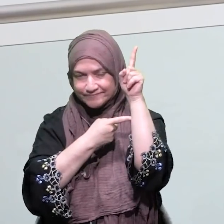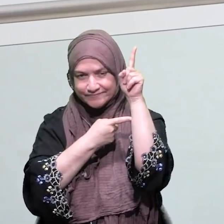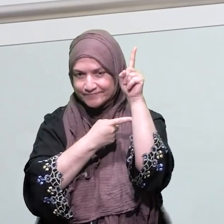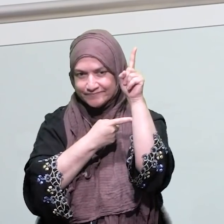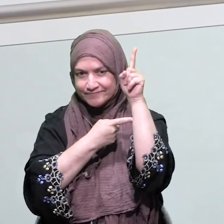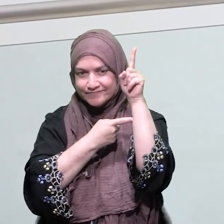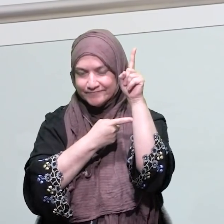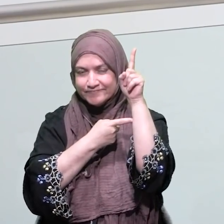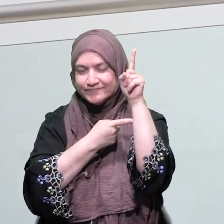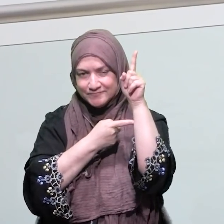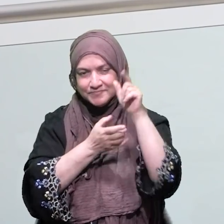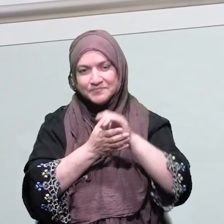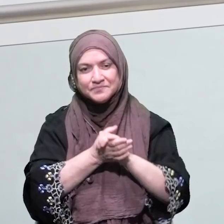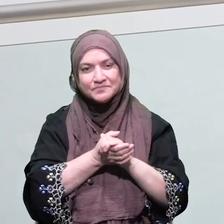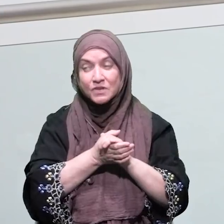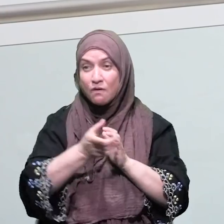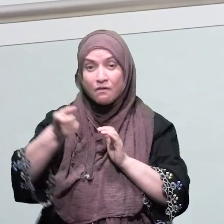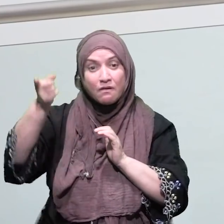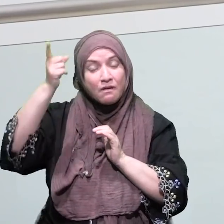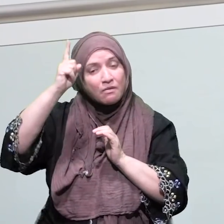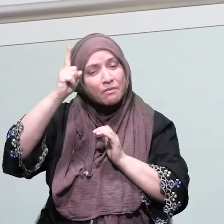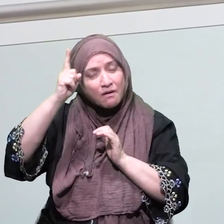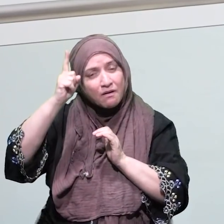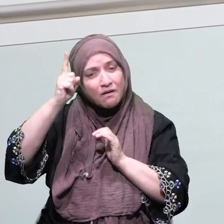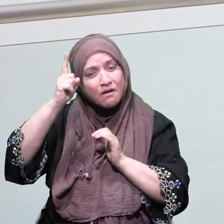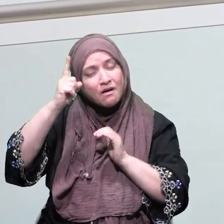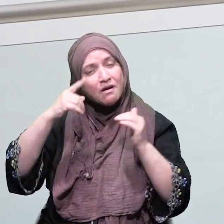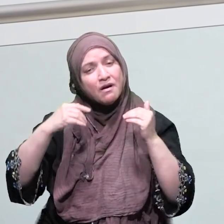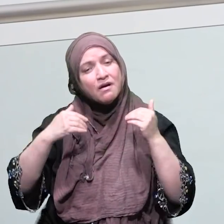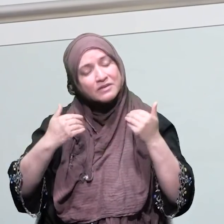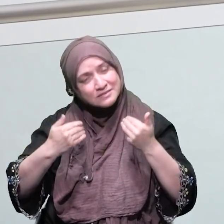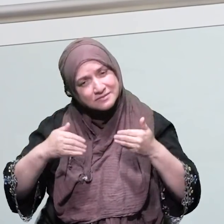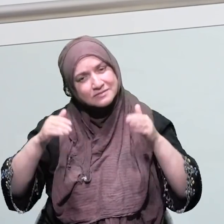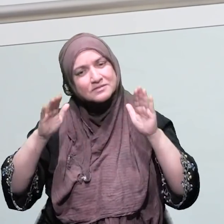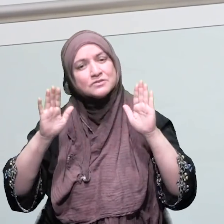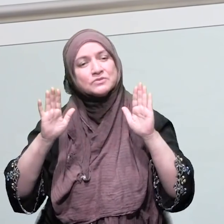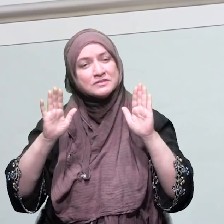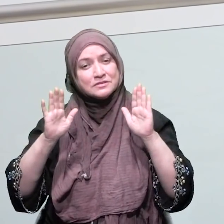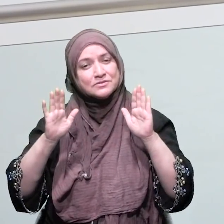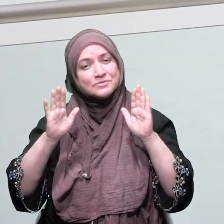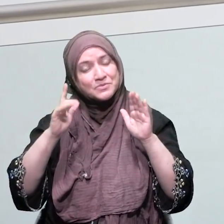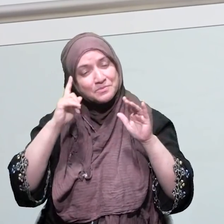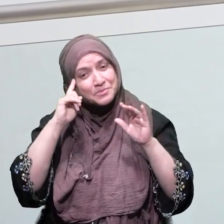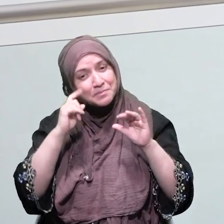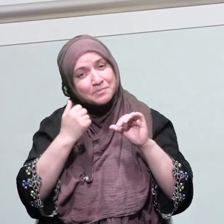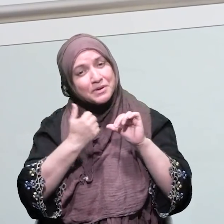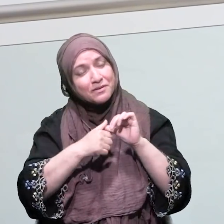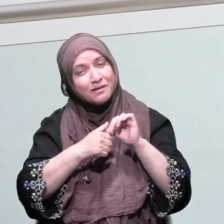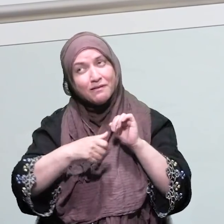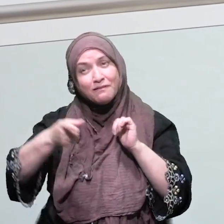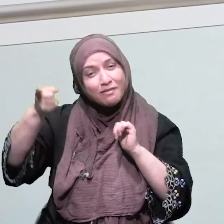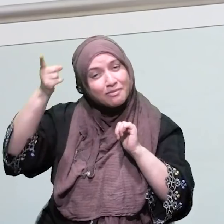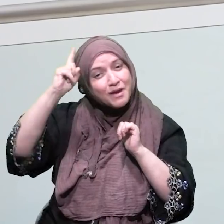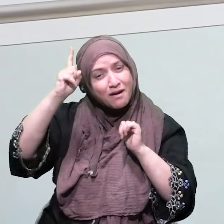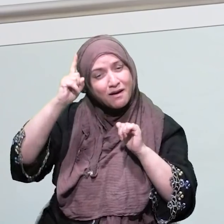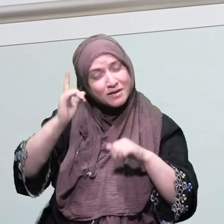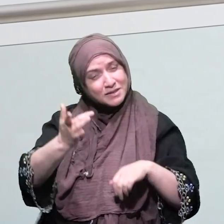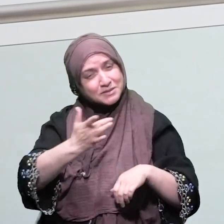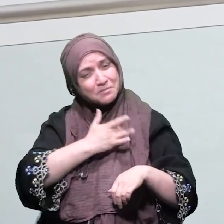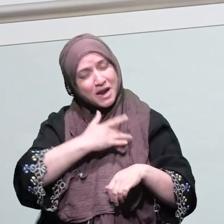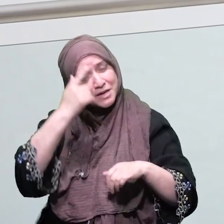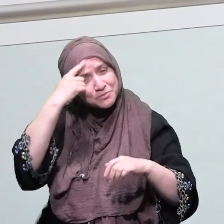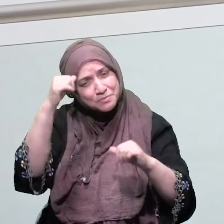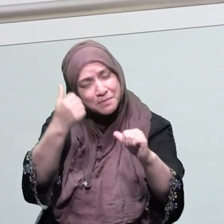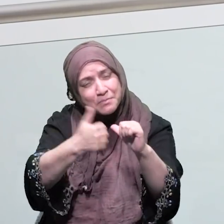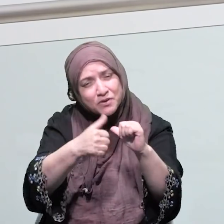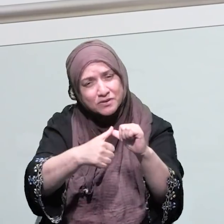allow us to remember Him so frequently that the Shaytan finds no place within us. May Allah protect us as individuals from him, protect our homes